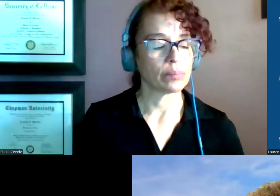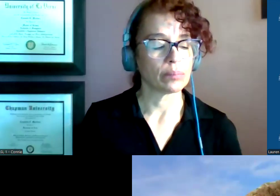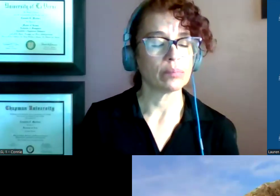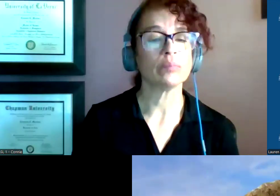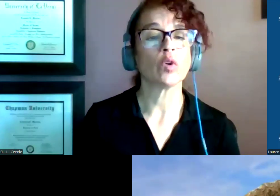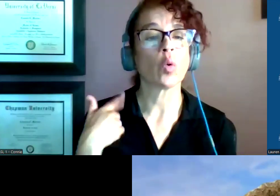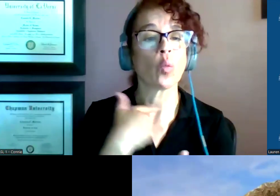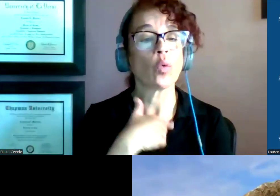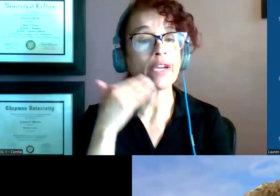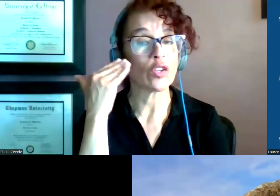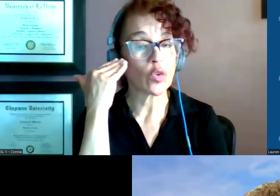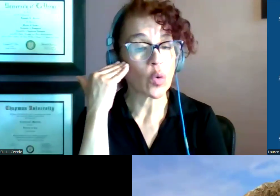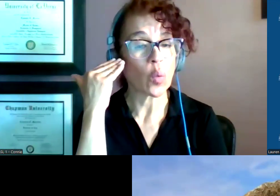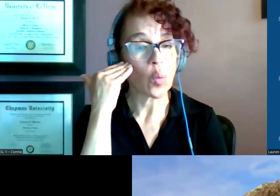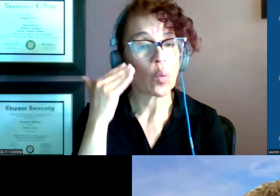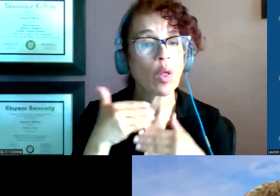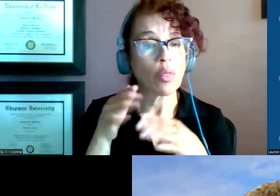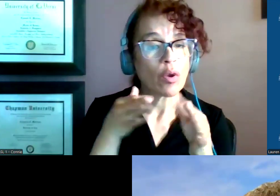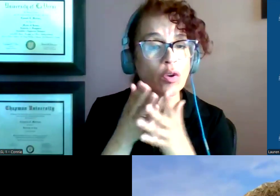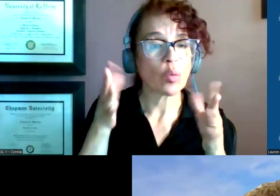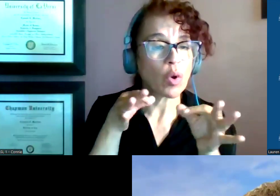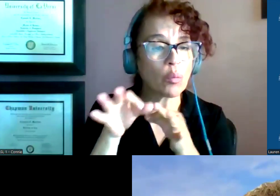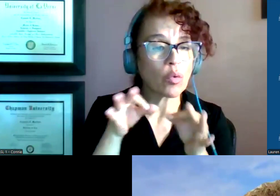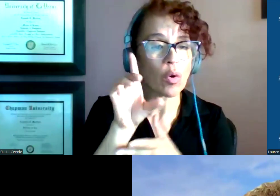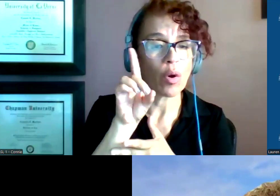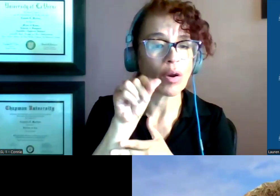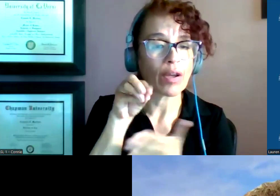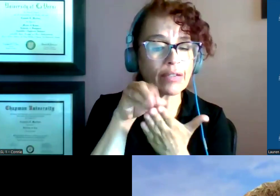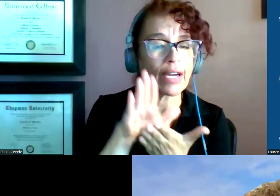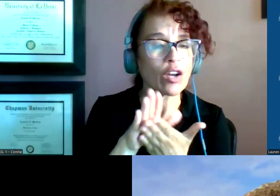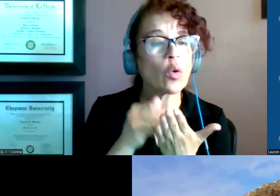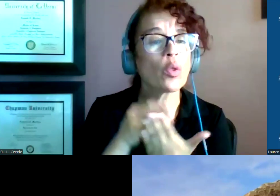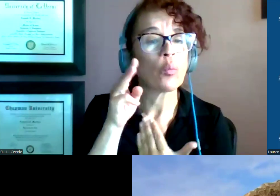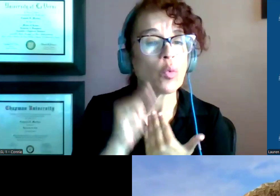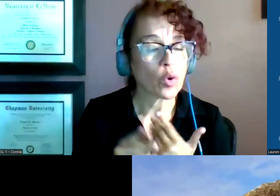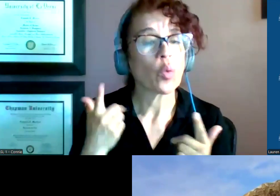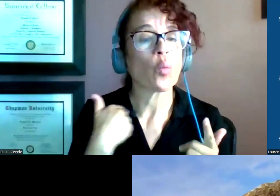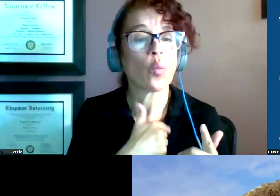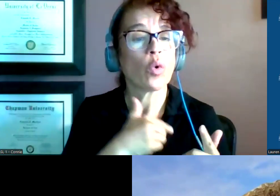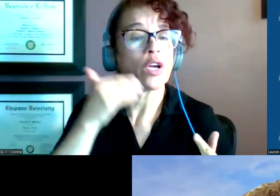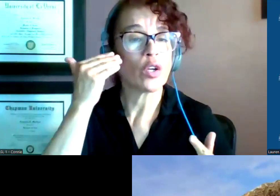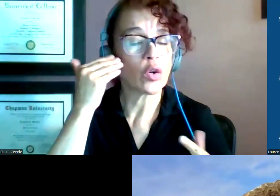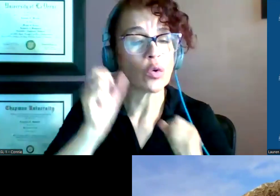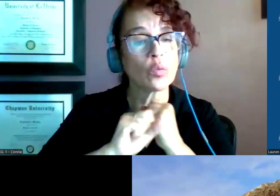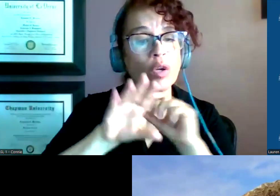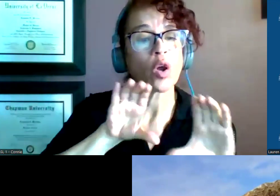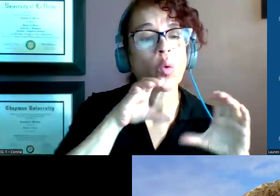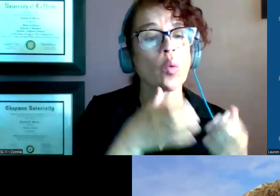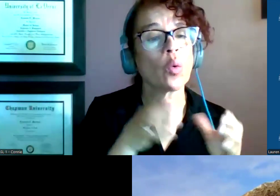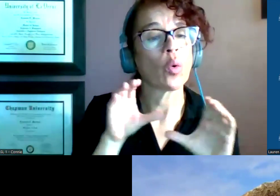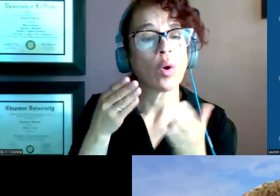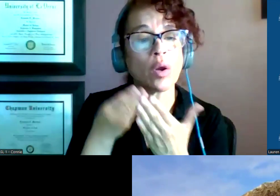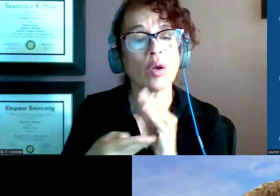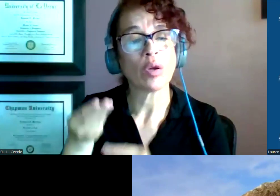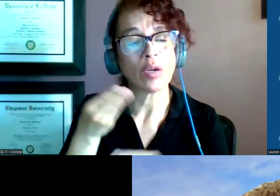And we know, I'm not going to go into too much of the data around the programs, but we do know that advocate groups have budget